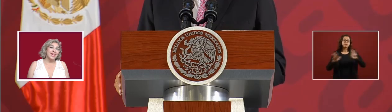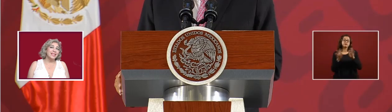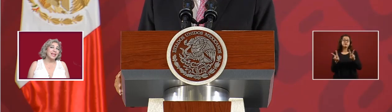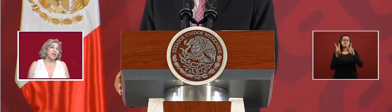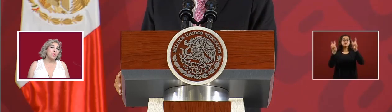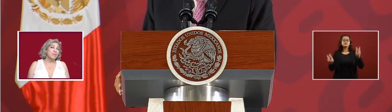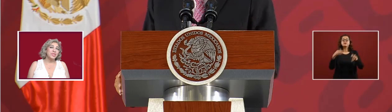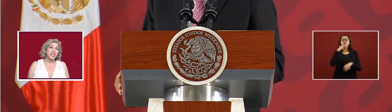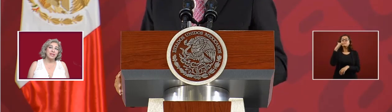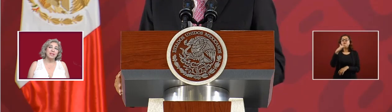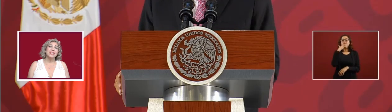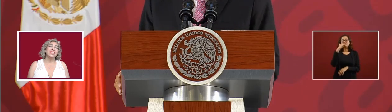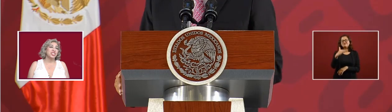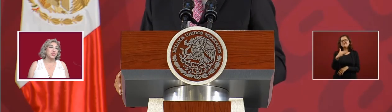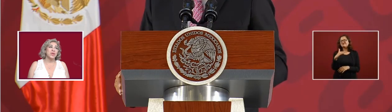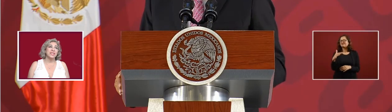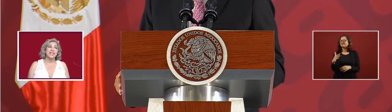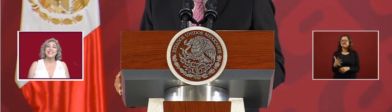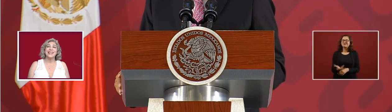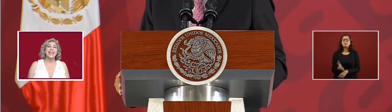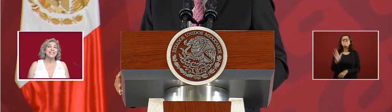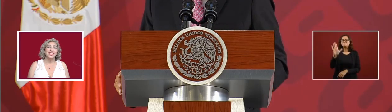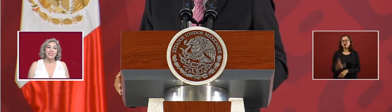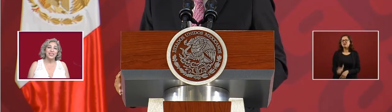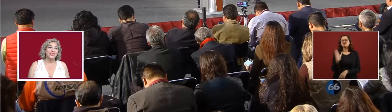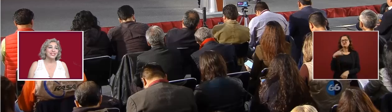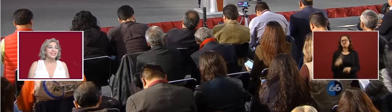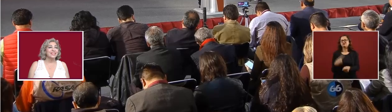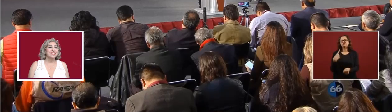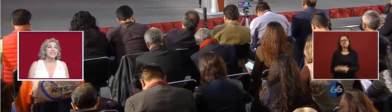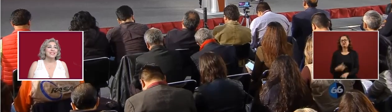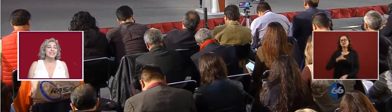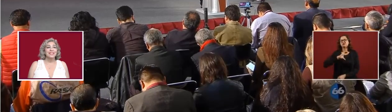is that corruption destroys it's a cancer